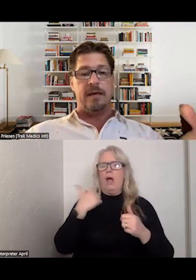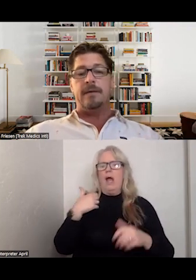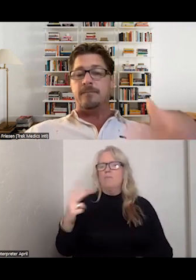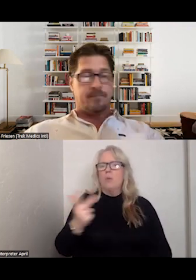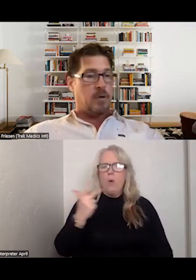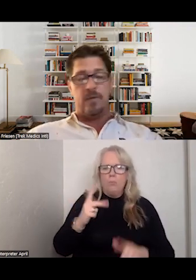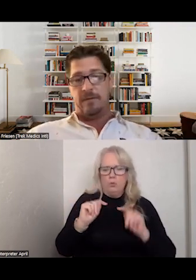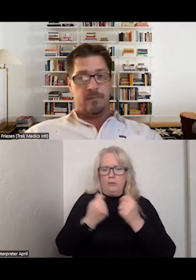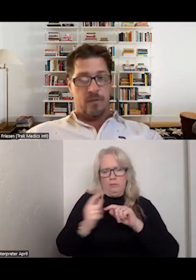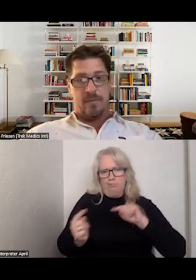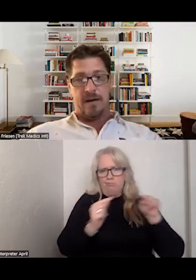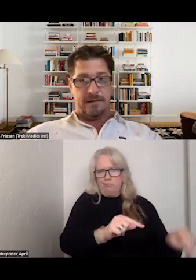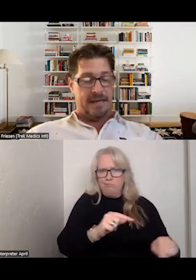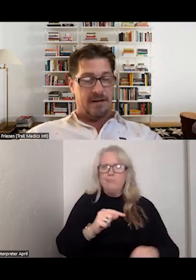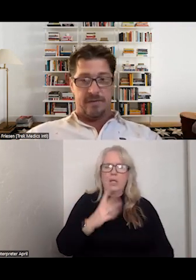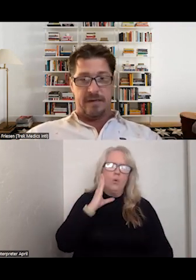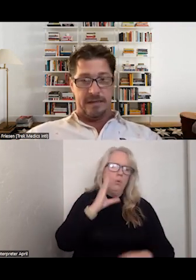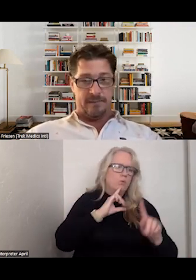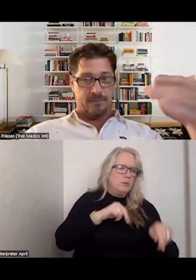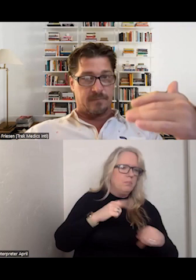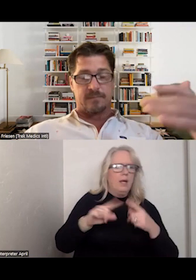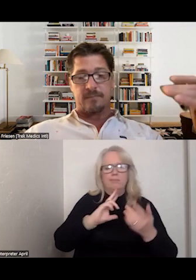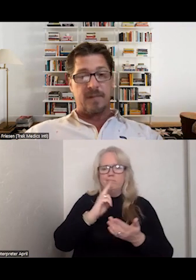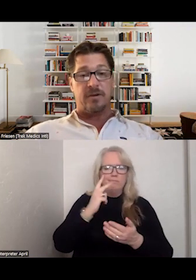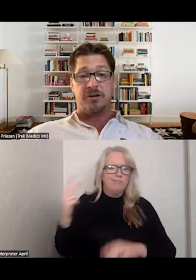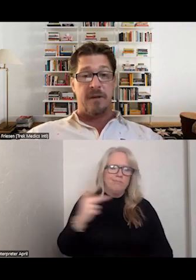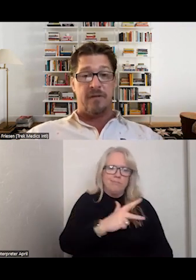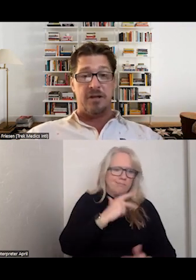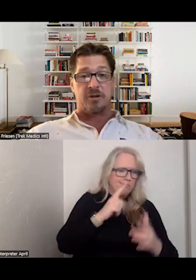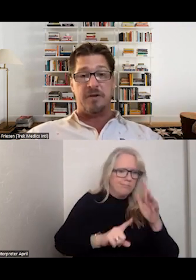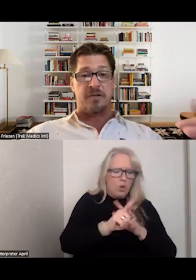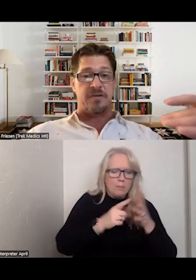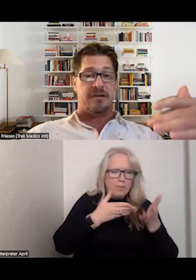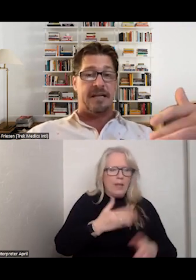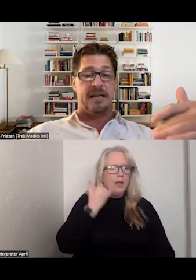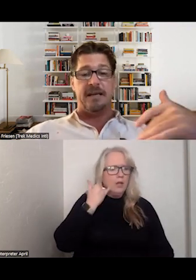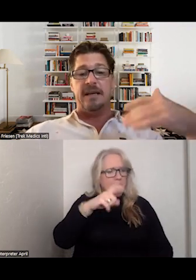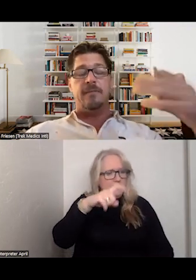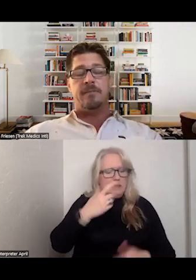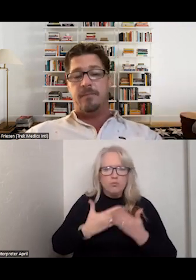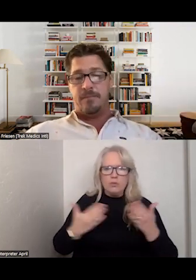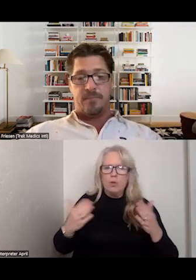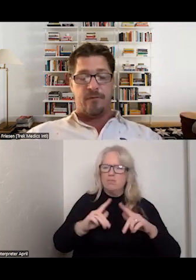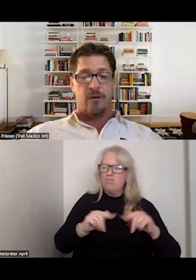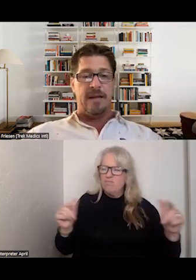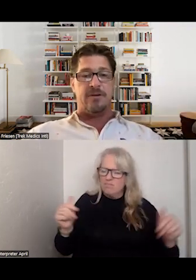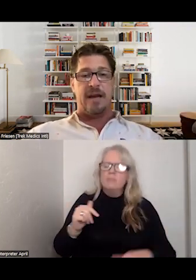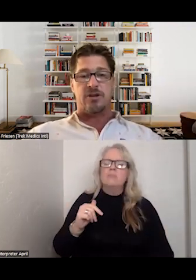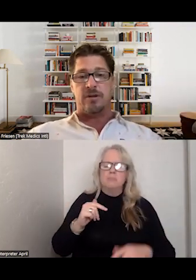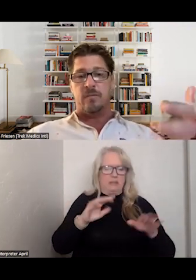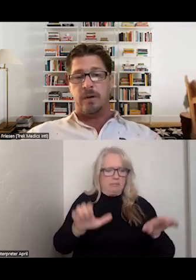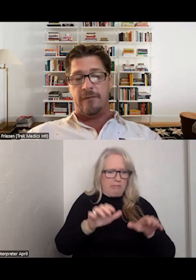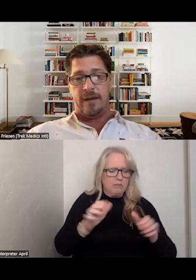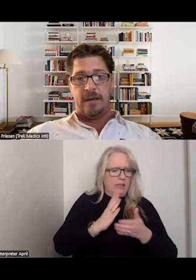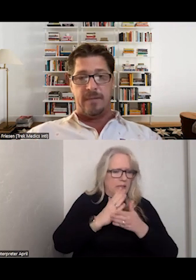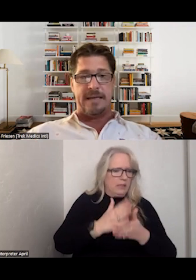teams, who then respond, get on scene, determine if additional resources are needed, perform an